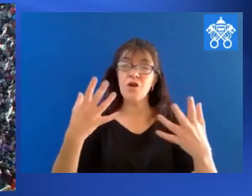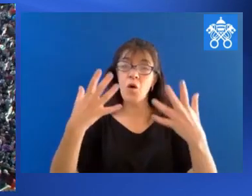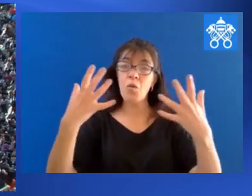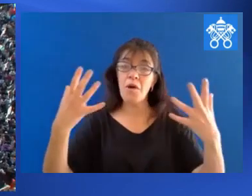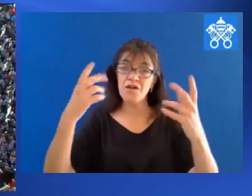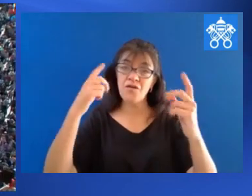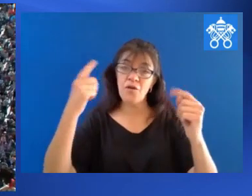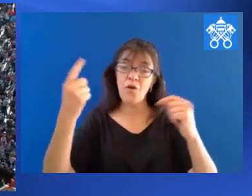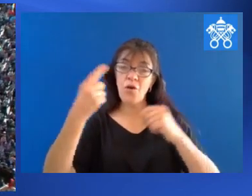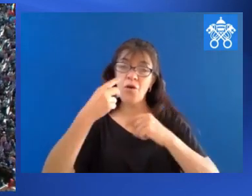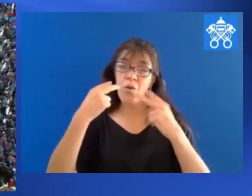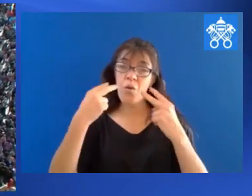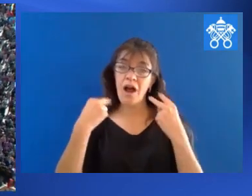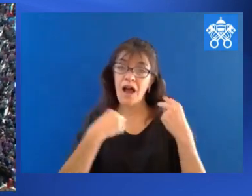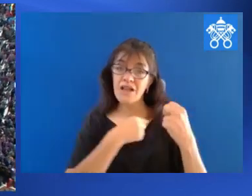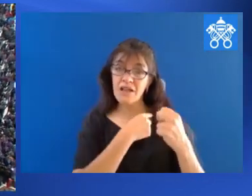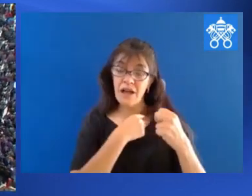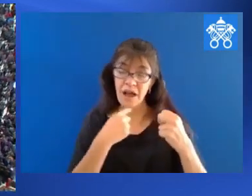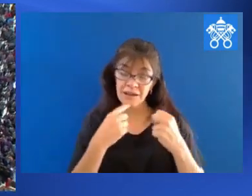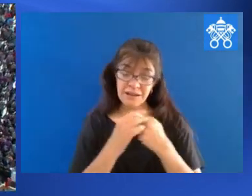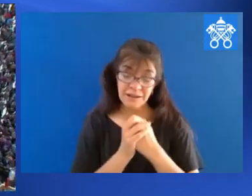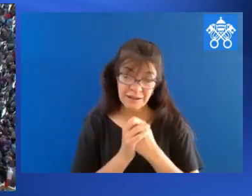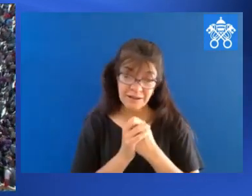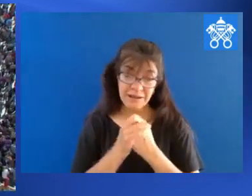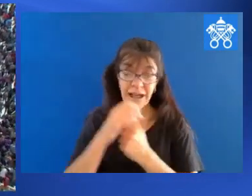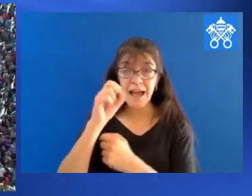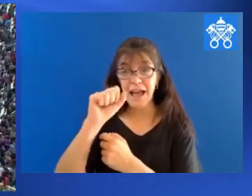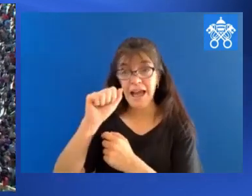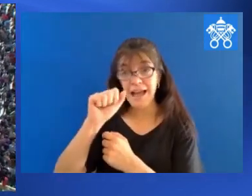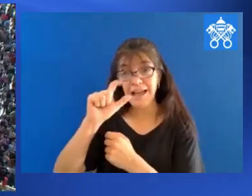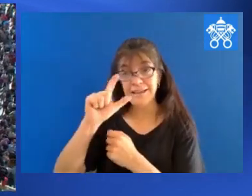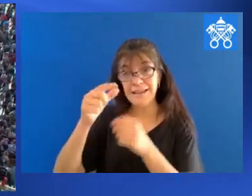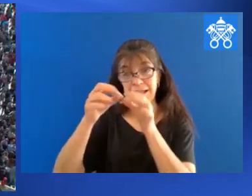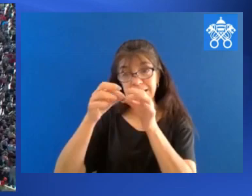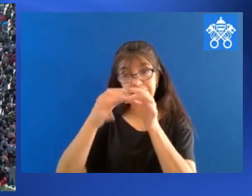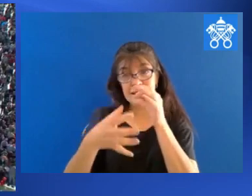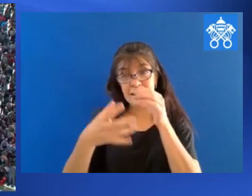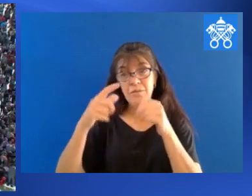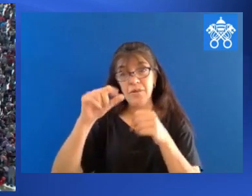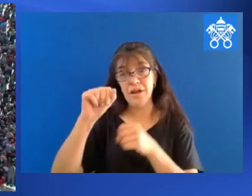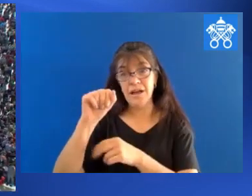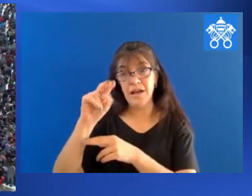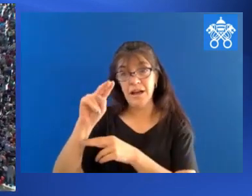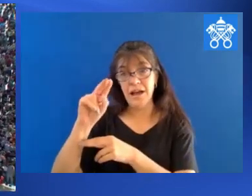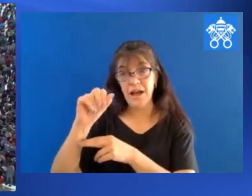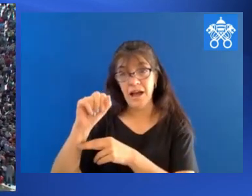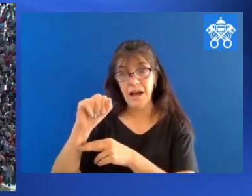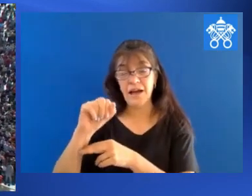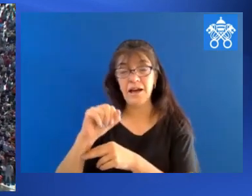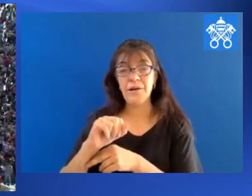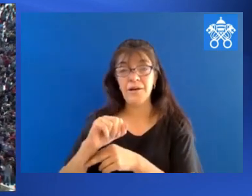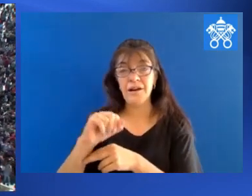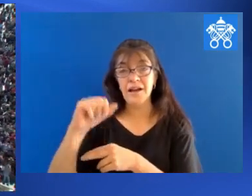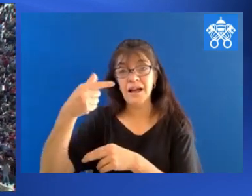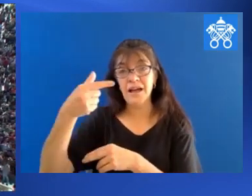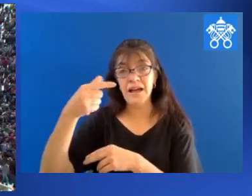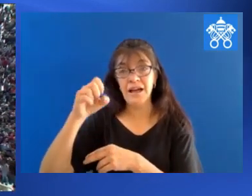app, our Vatican News English web portal, YouTube channel, or Facebook Live feed.